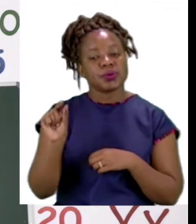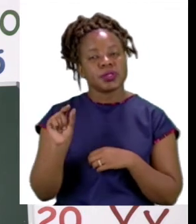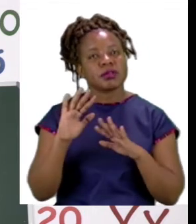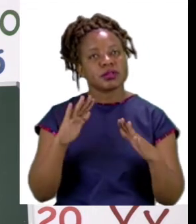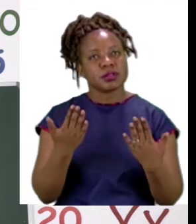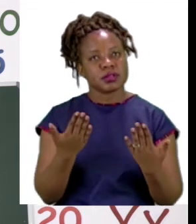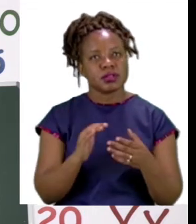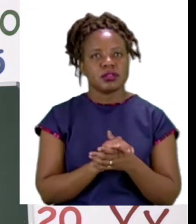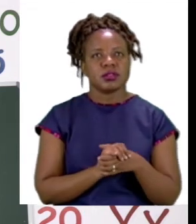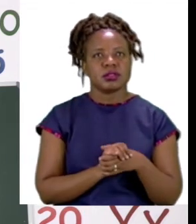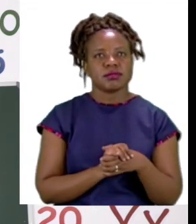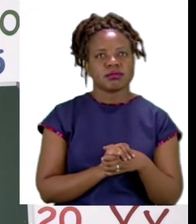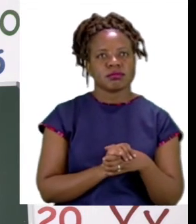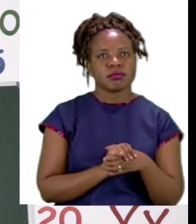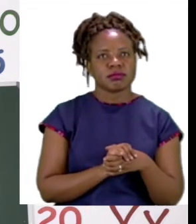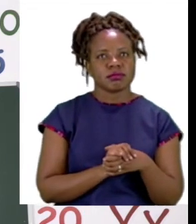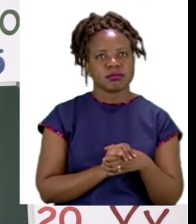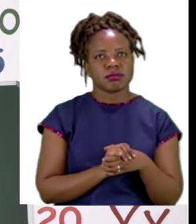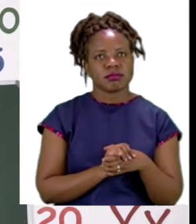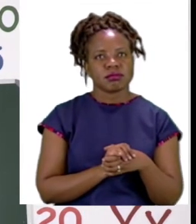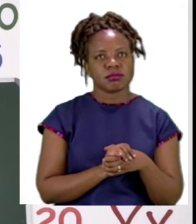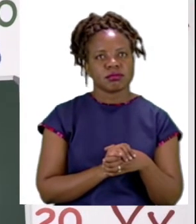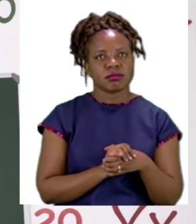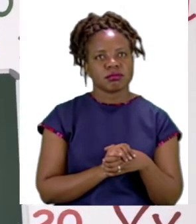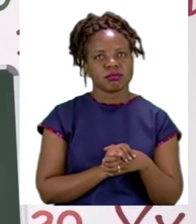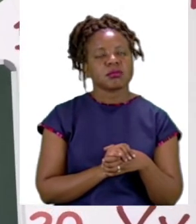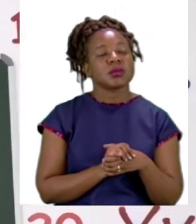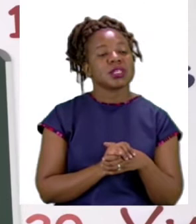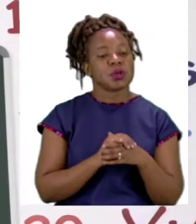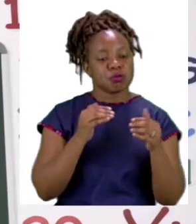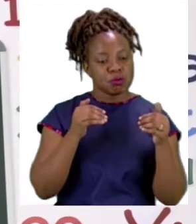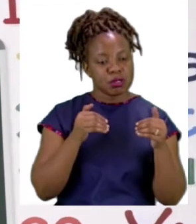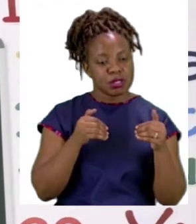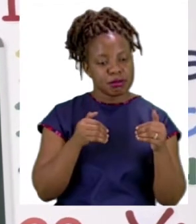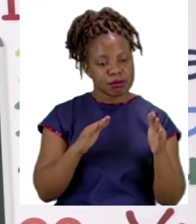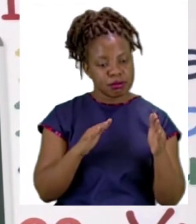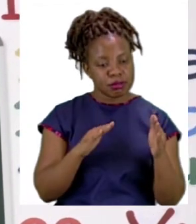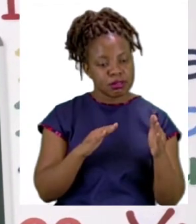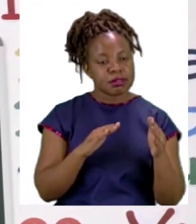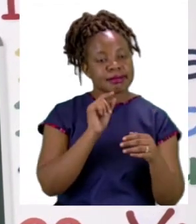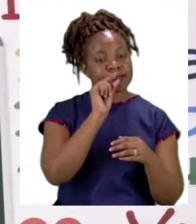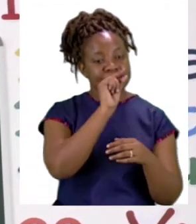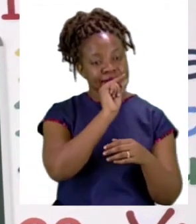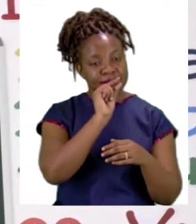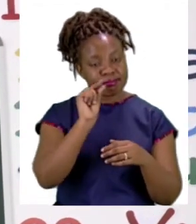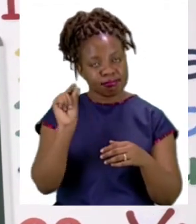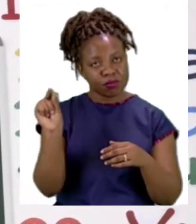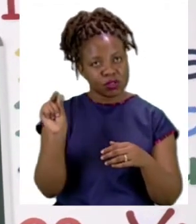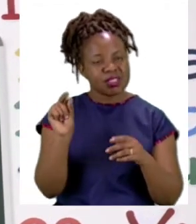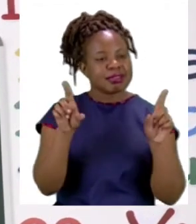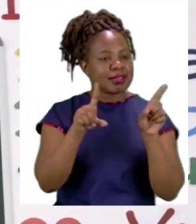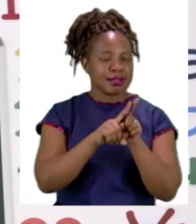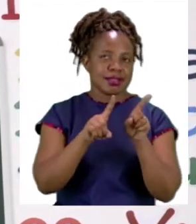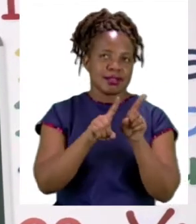opening sentence, boys and girls, it needs to be something that introduces what we are talking about. So as I am writing,